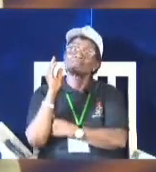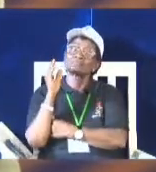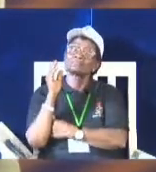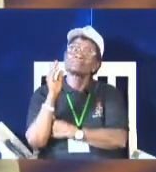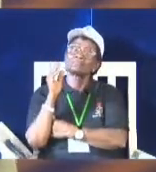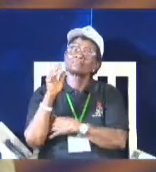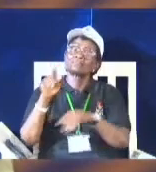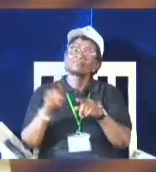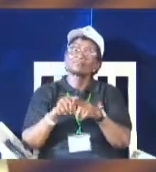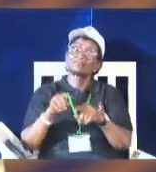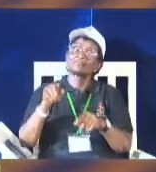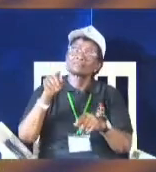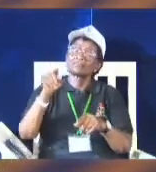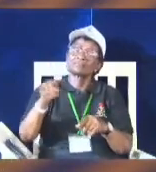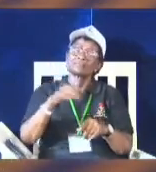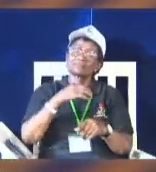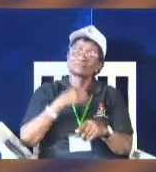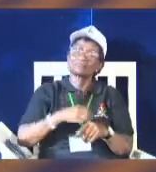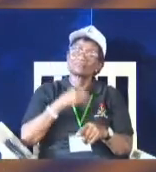as you wish.